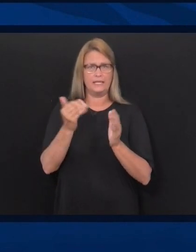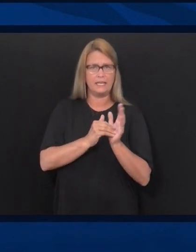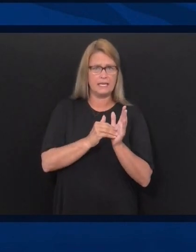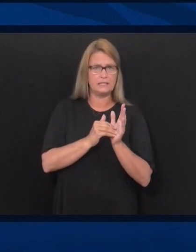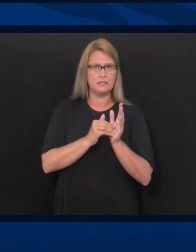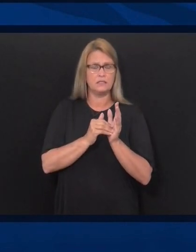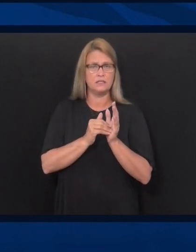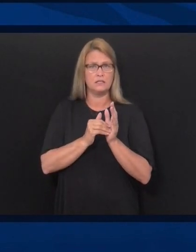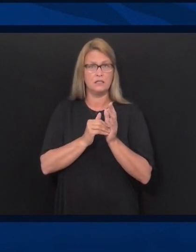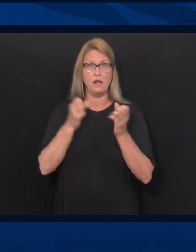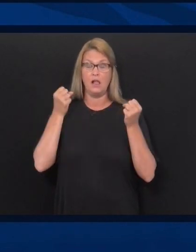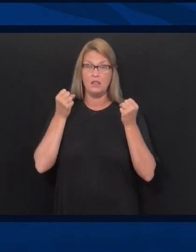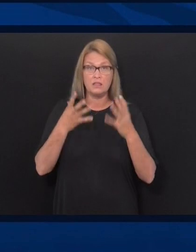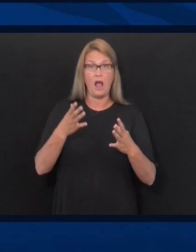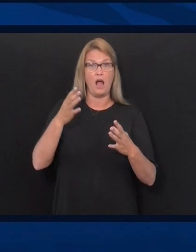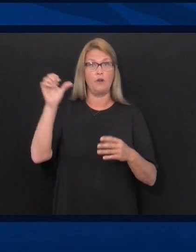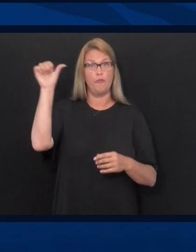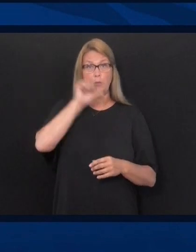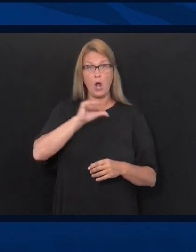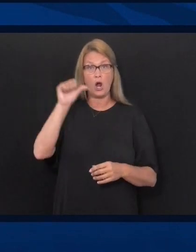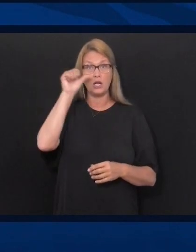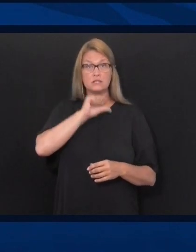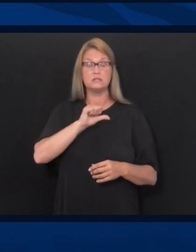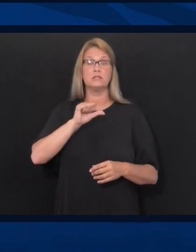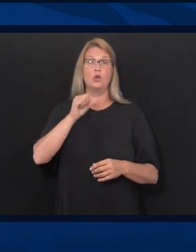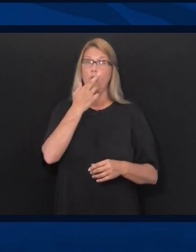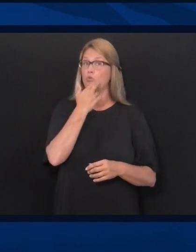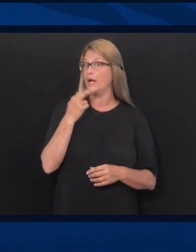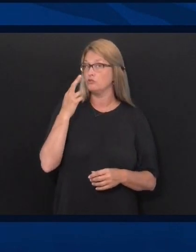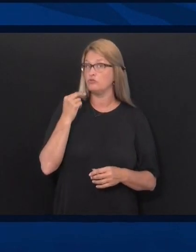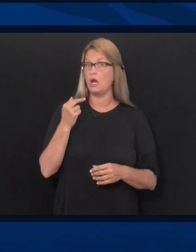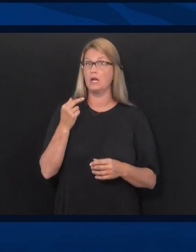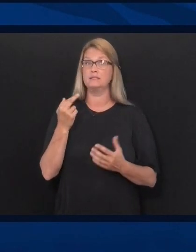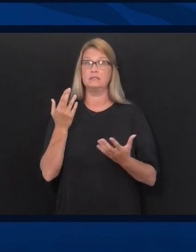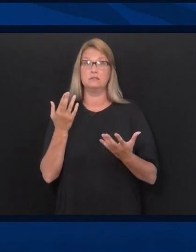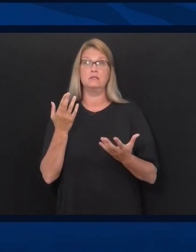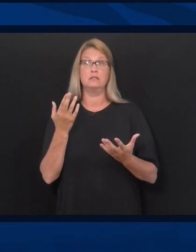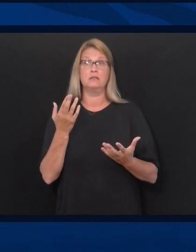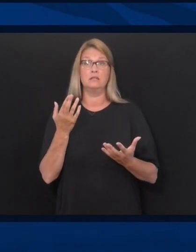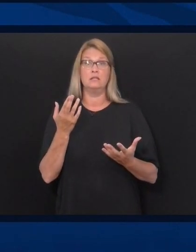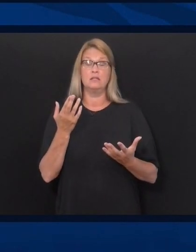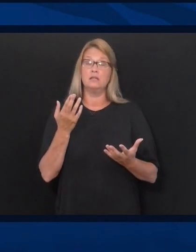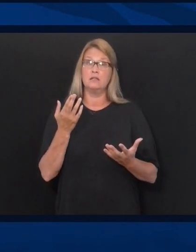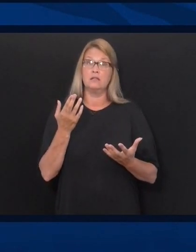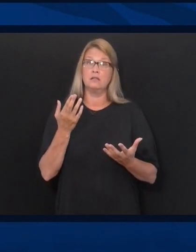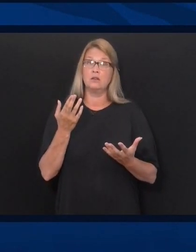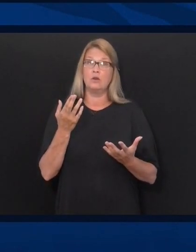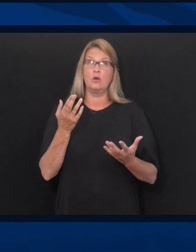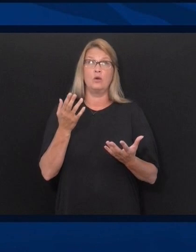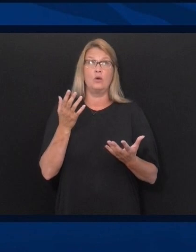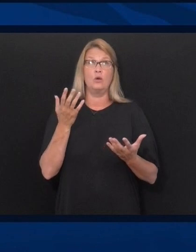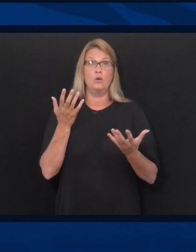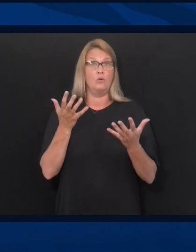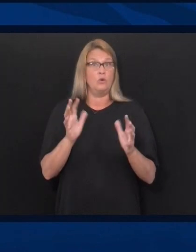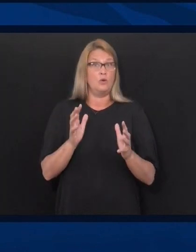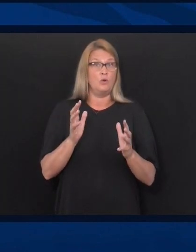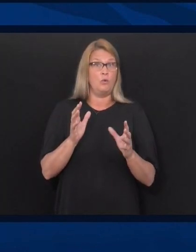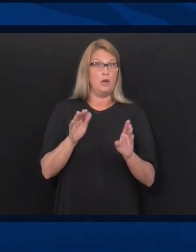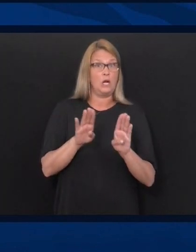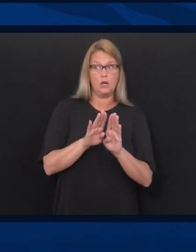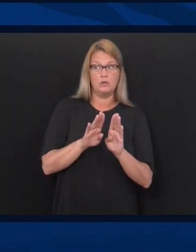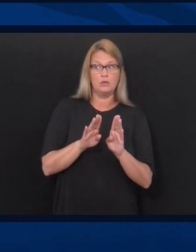maybe we would end up in a situation where only we would have family members at the games. But I'm telling you, there's lots and lots that need to